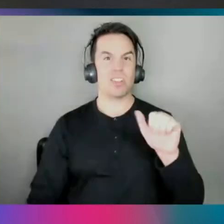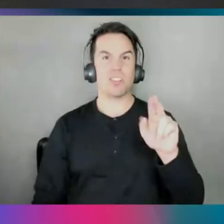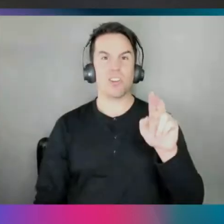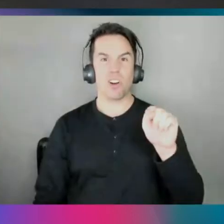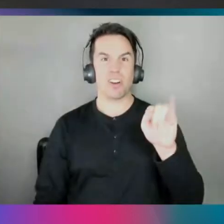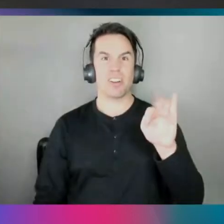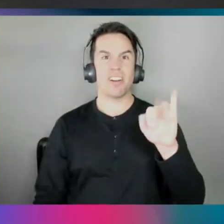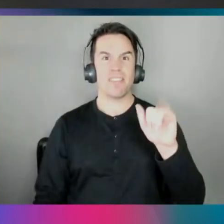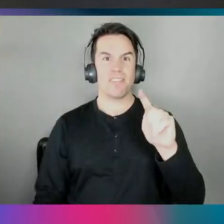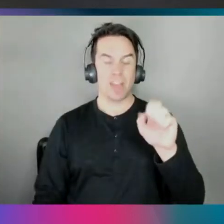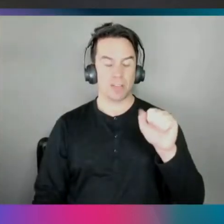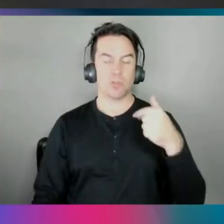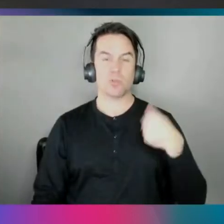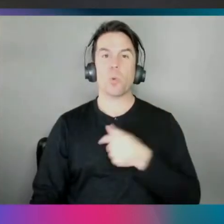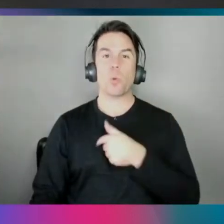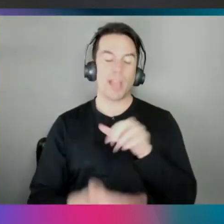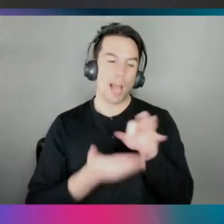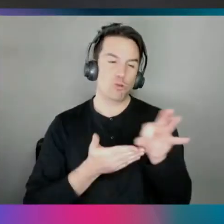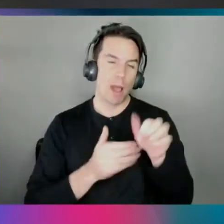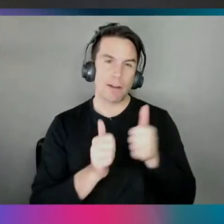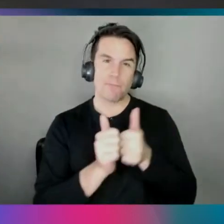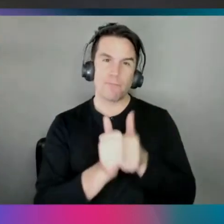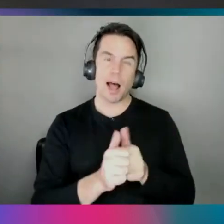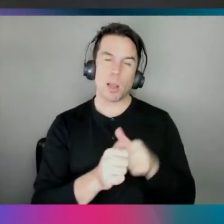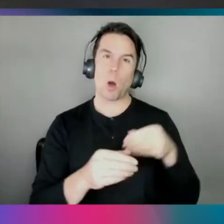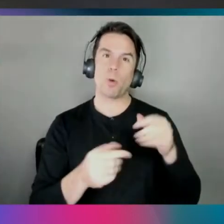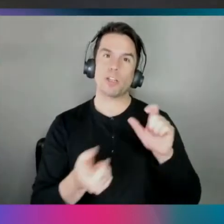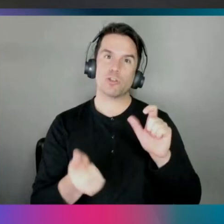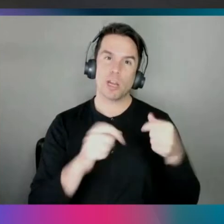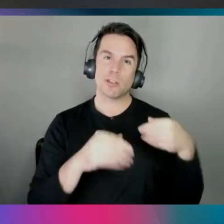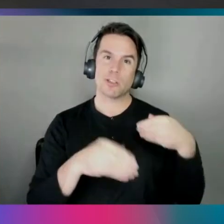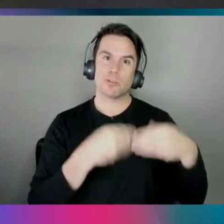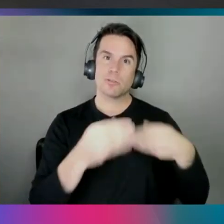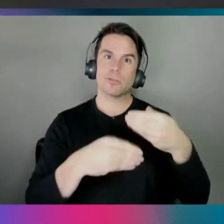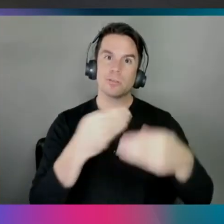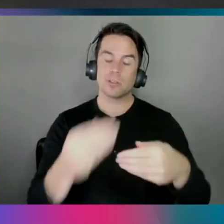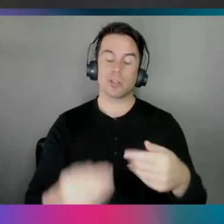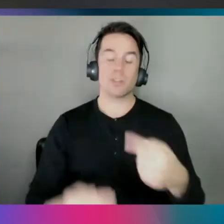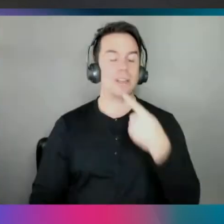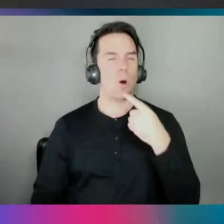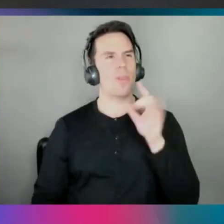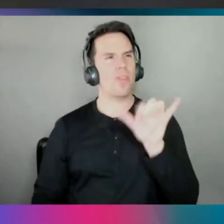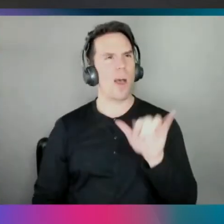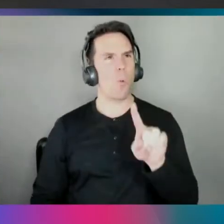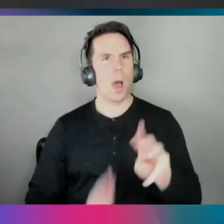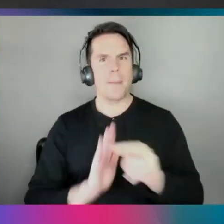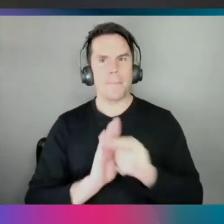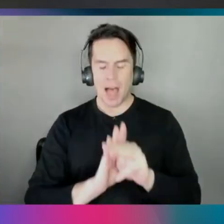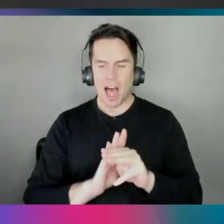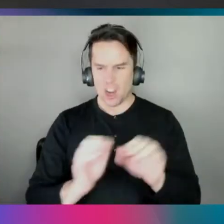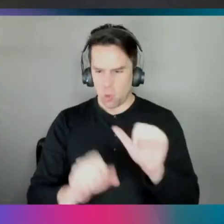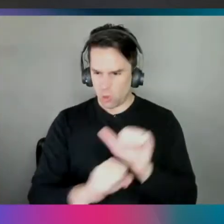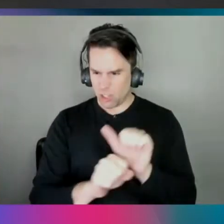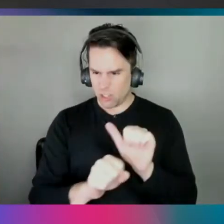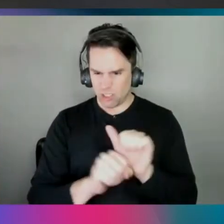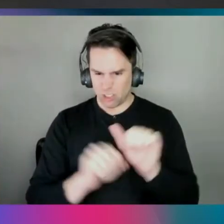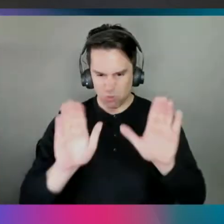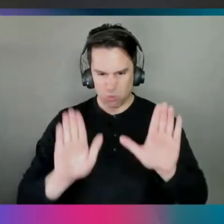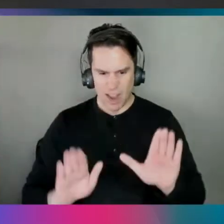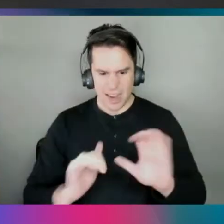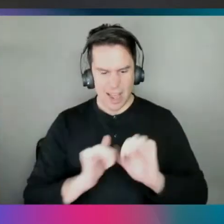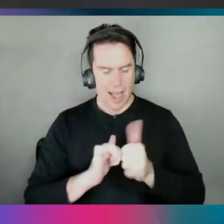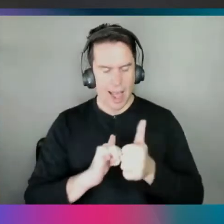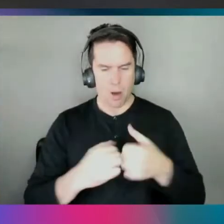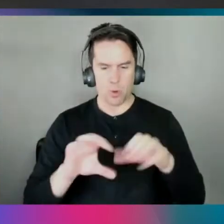time. Okay. So we can say, man, that one model was working great. How did we create that? Yeah. Go back. How do we do that? Let's we can go. go back all the way